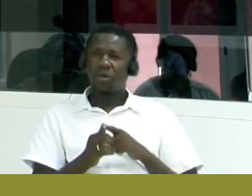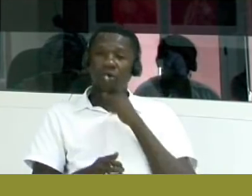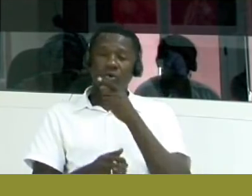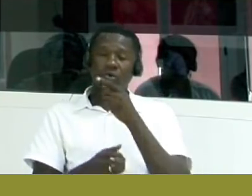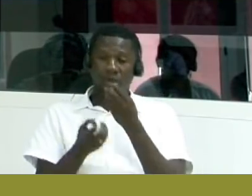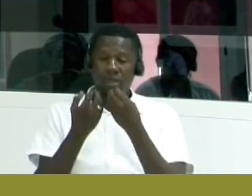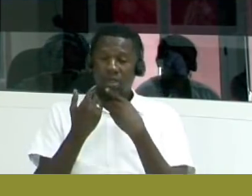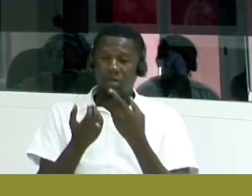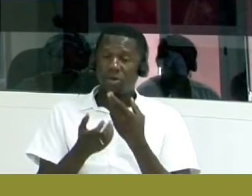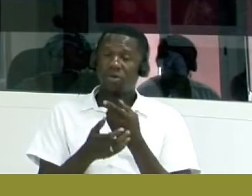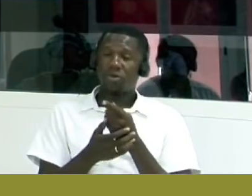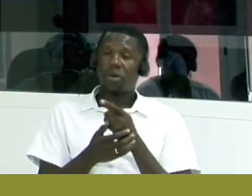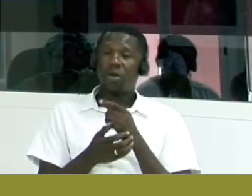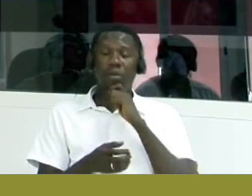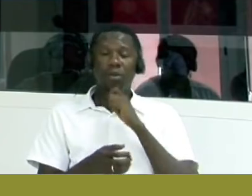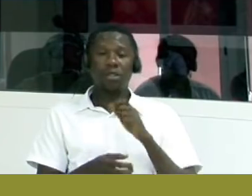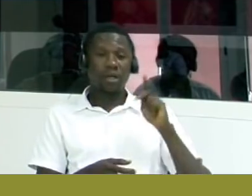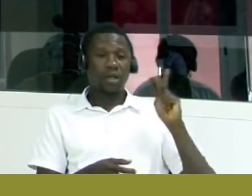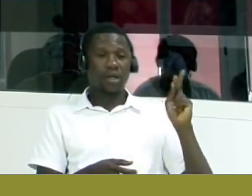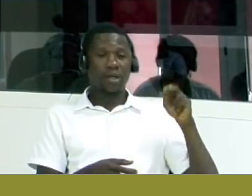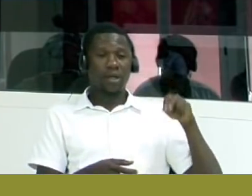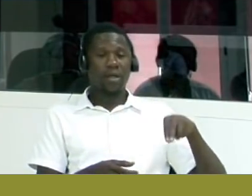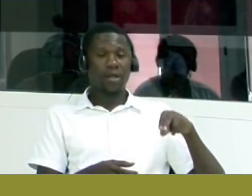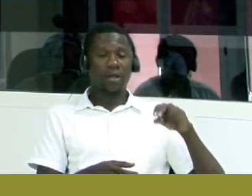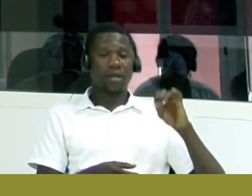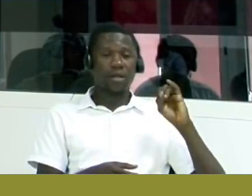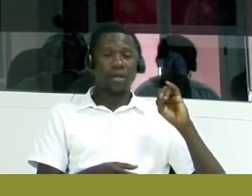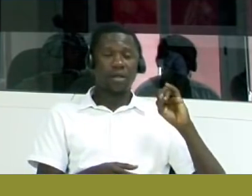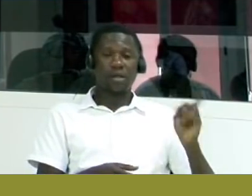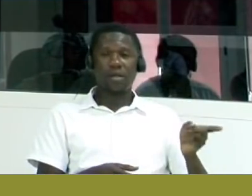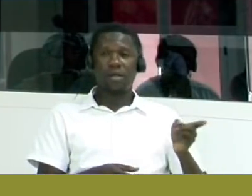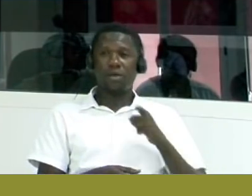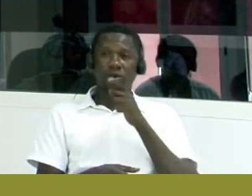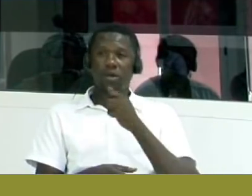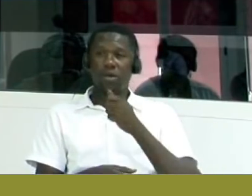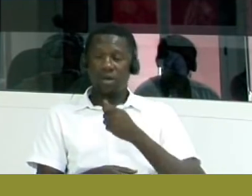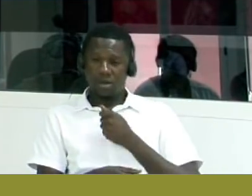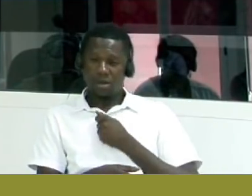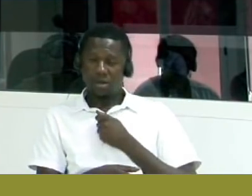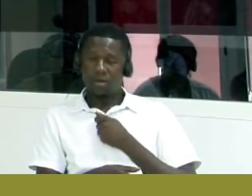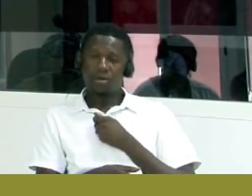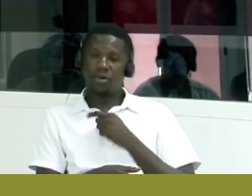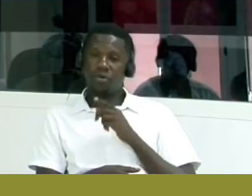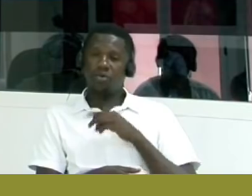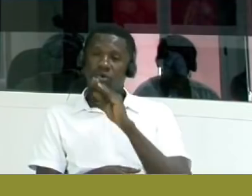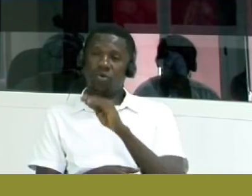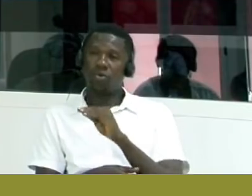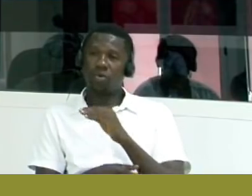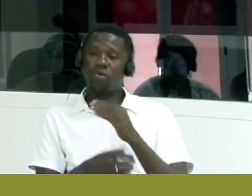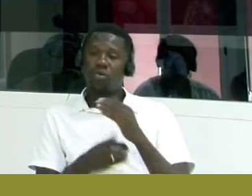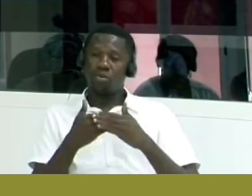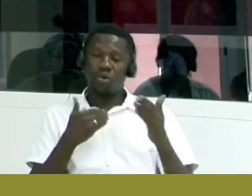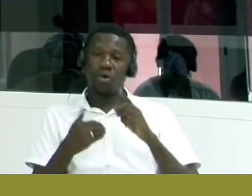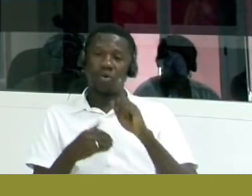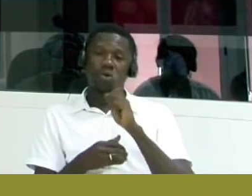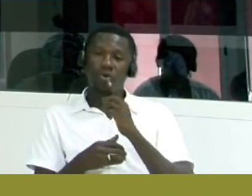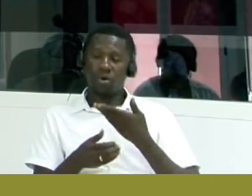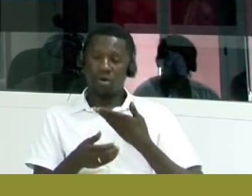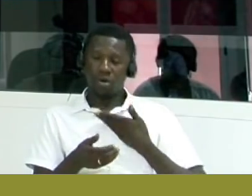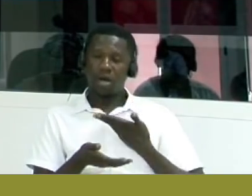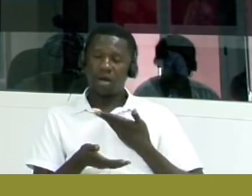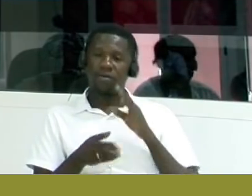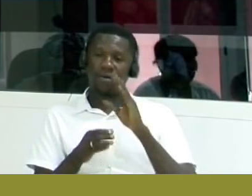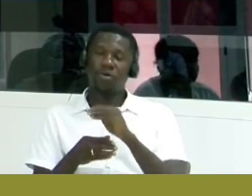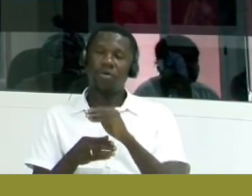King, that you were afraid. Afraid of what? To do more than what you have done. Afraid to do